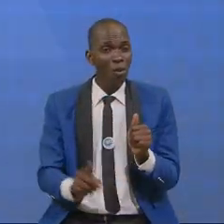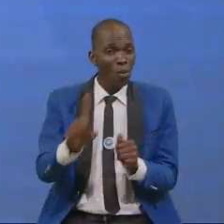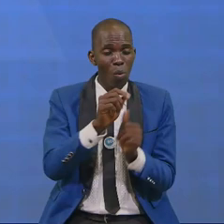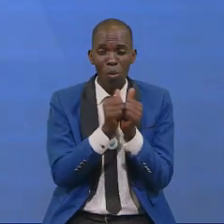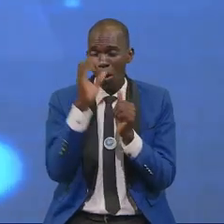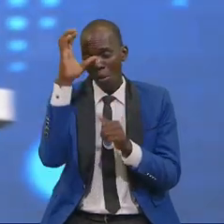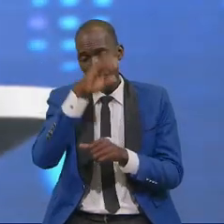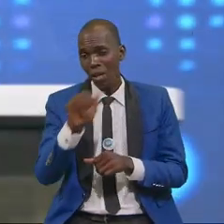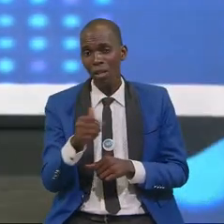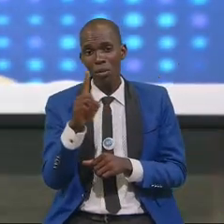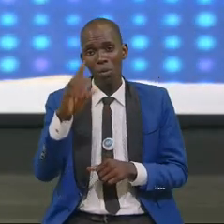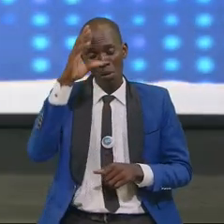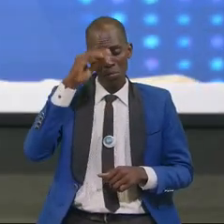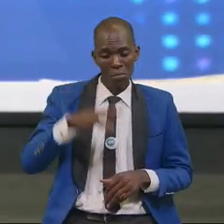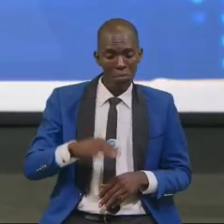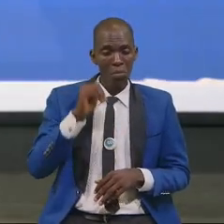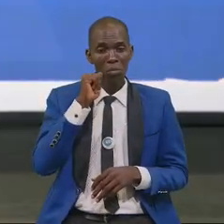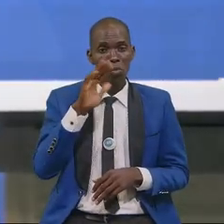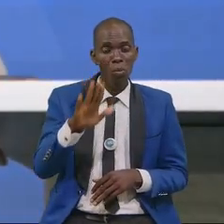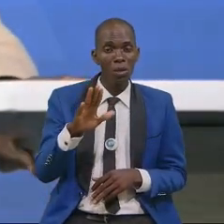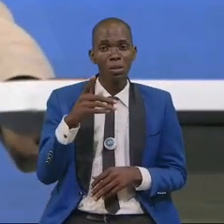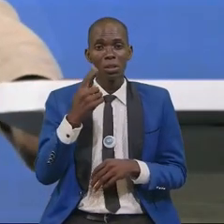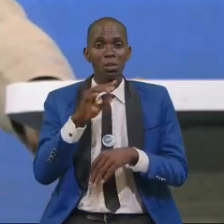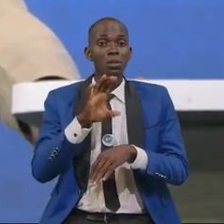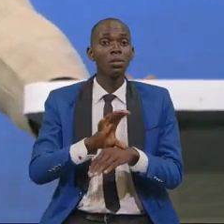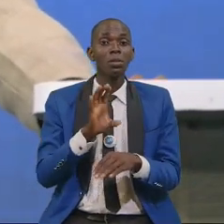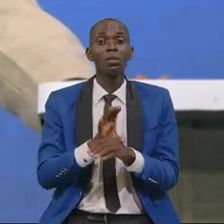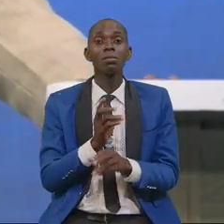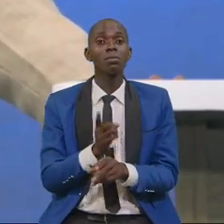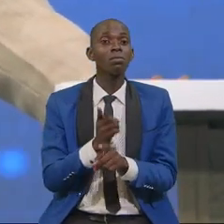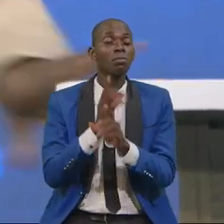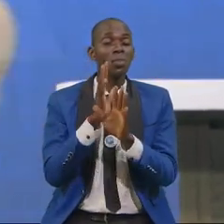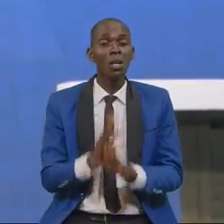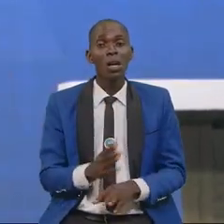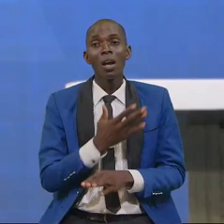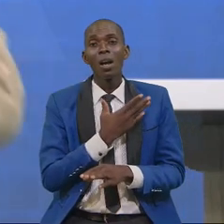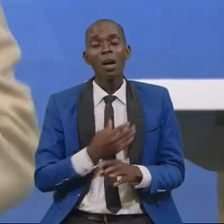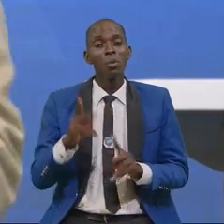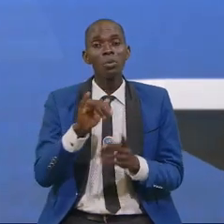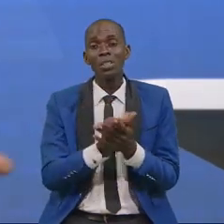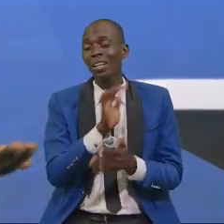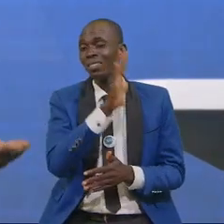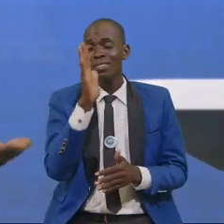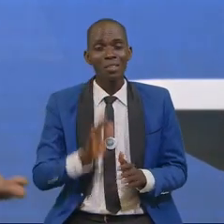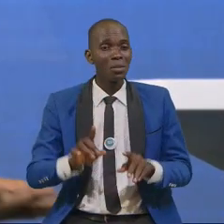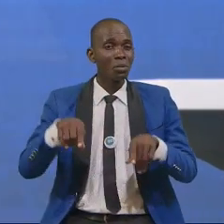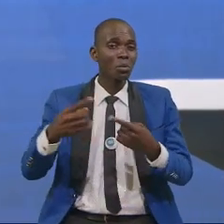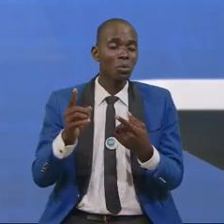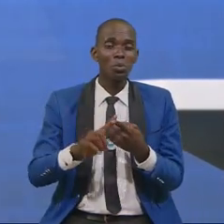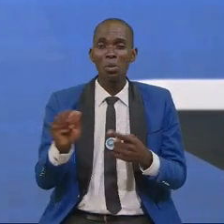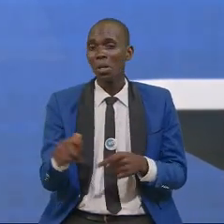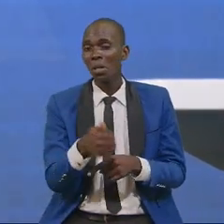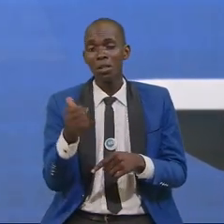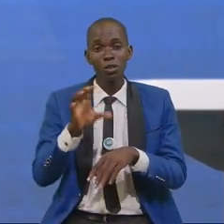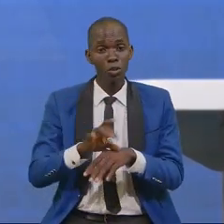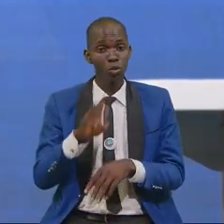the man, the woman, the church goer, and those who have never gone to any church, and you are here